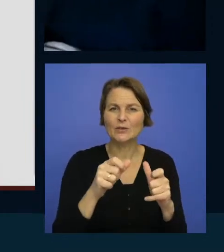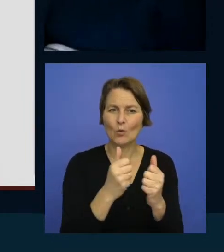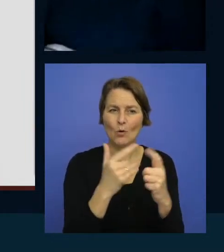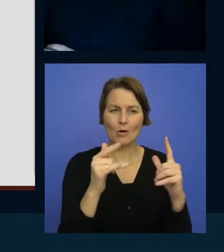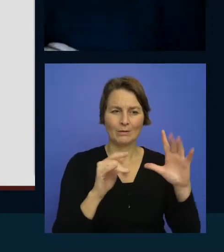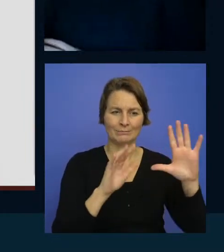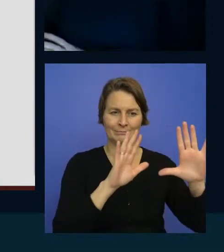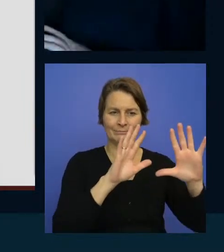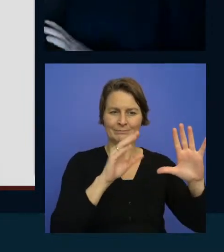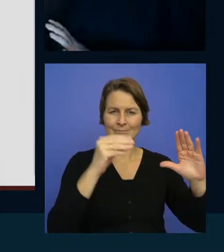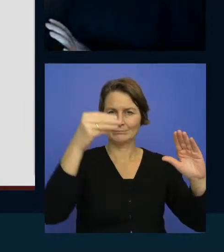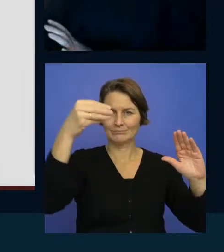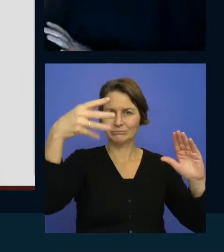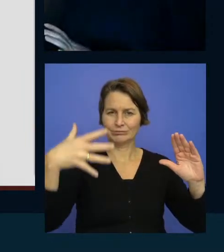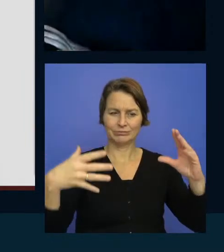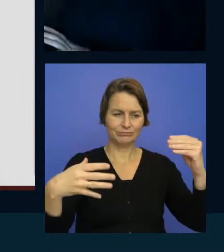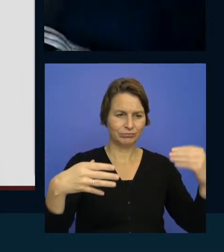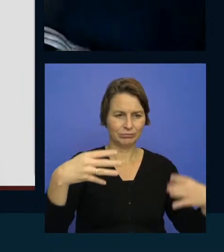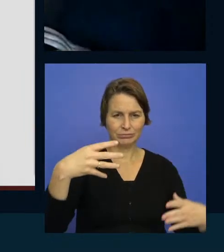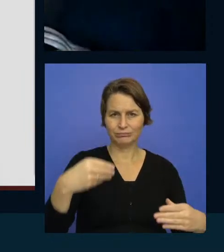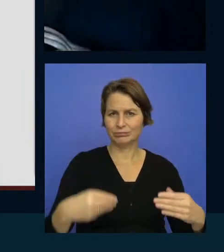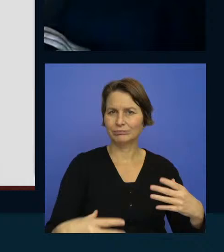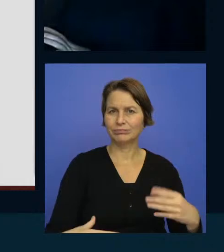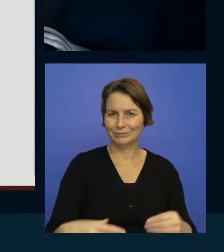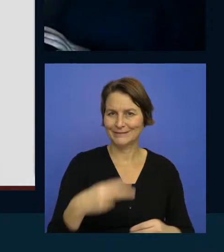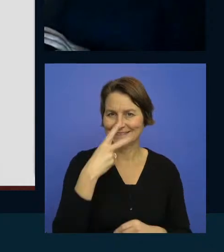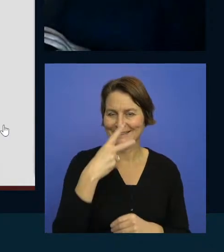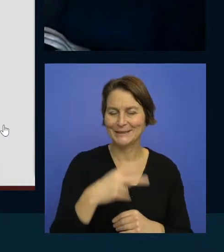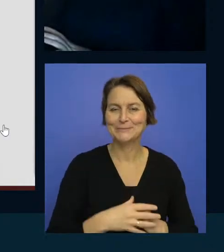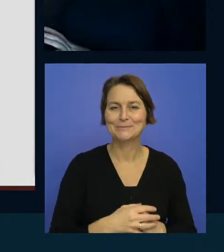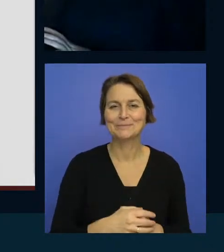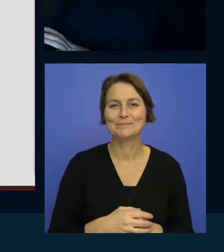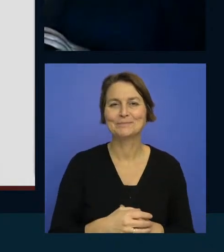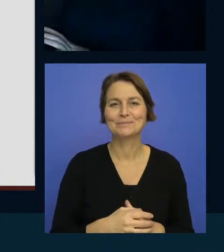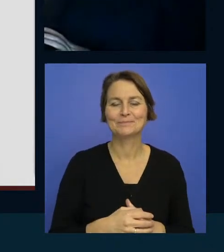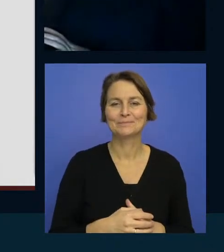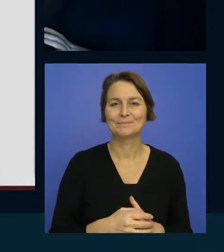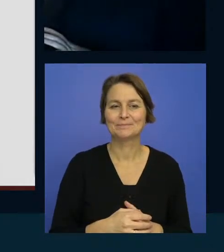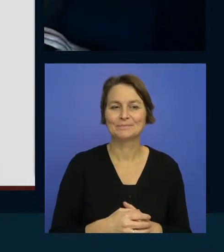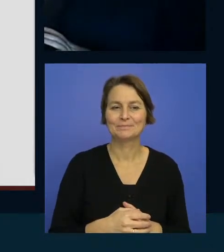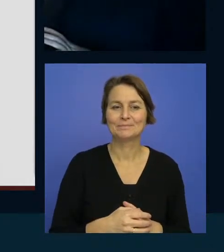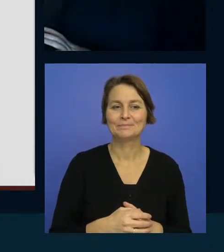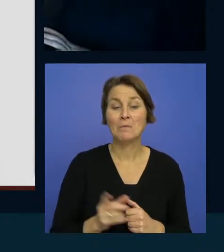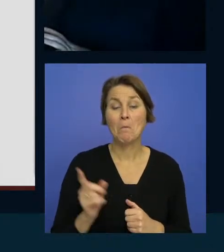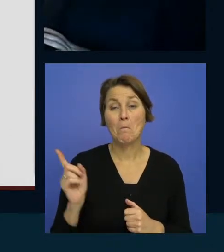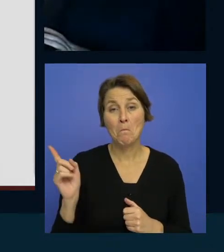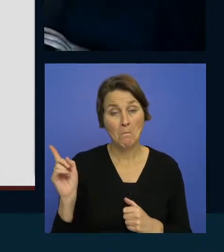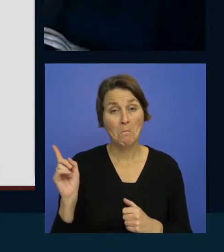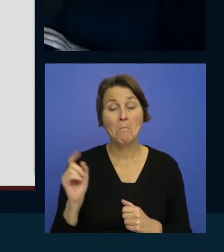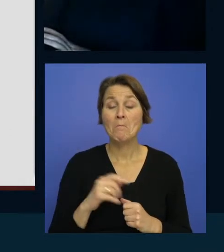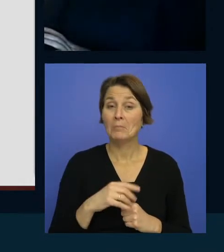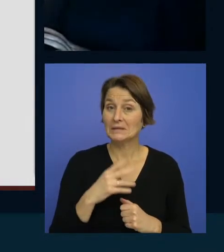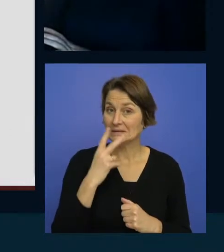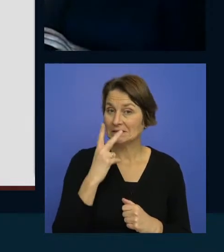dimensions. So here you can also get some quite interesting